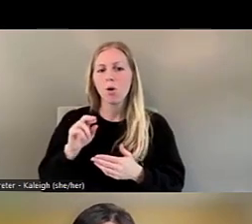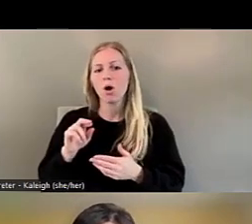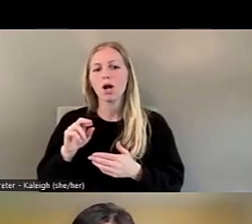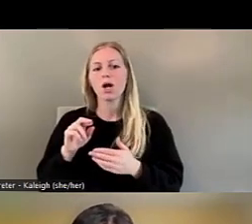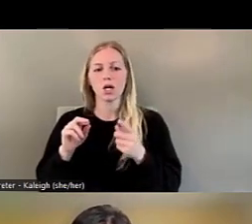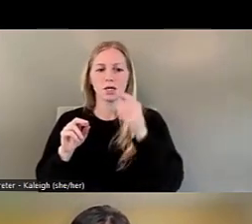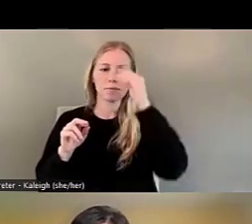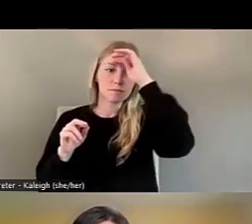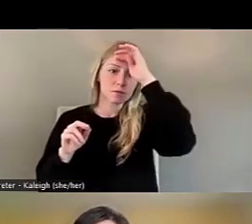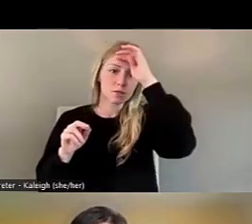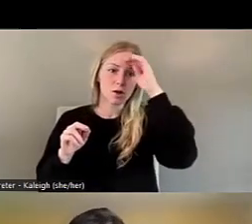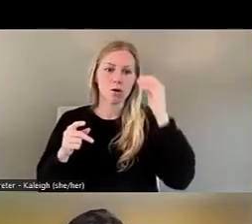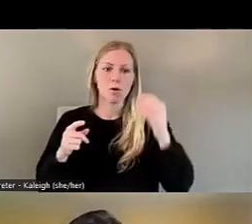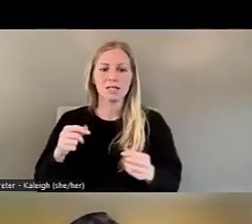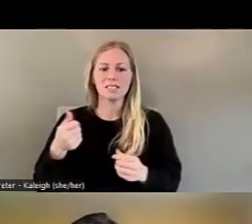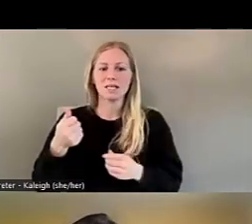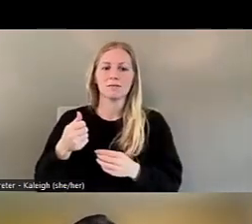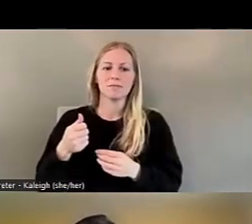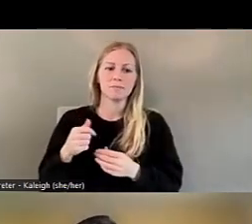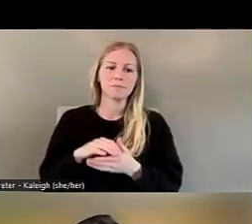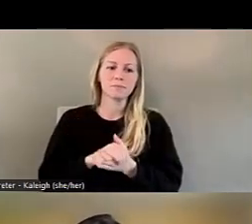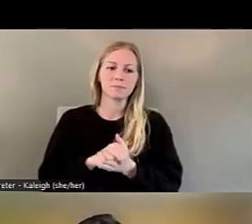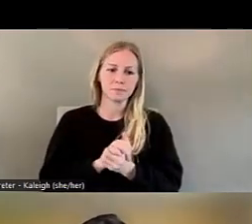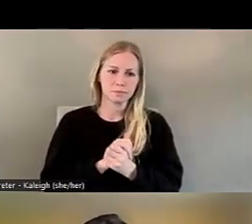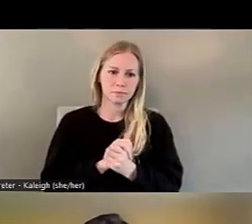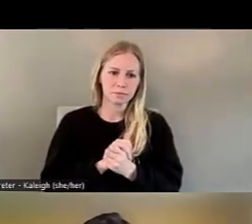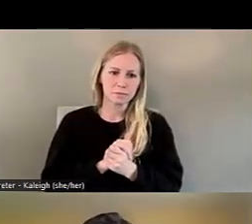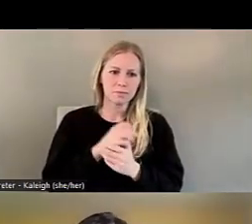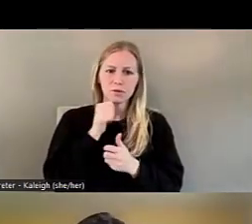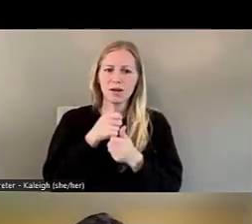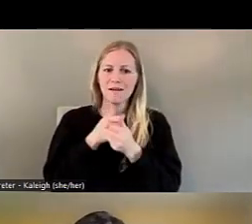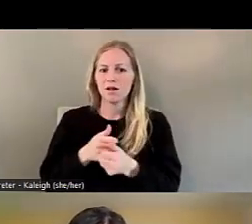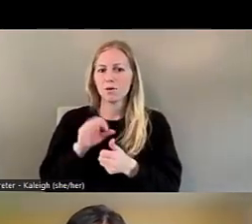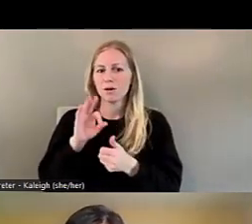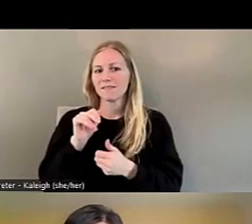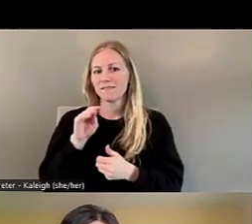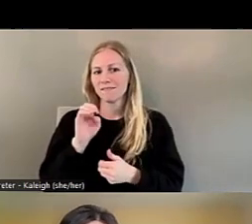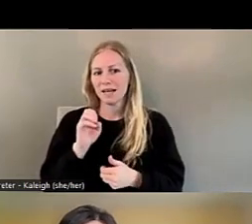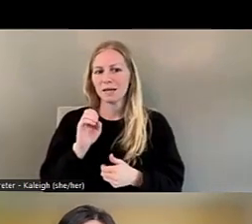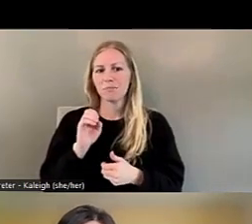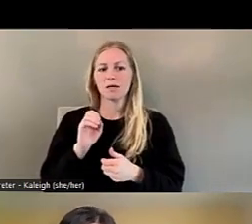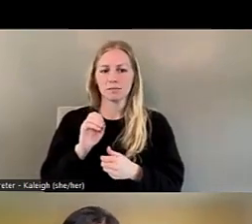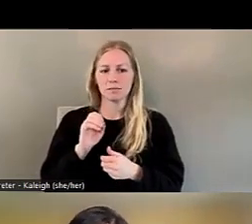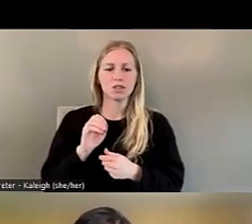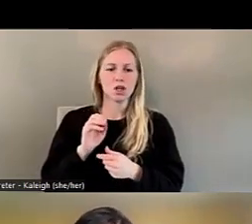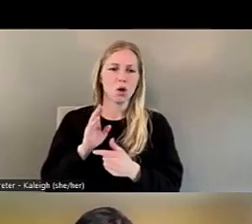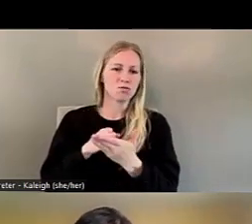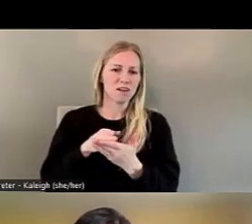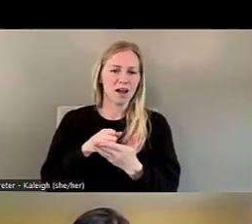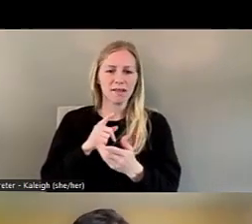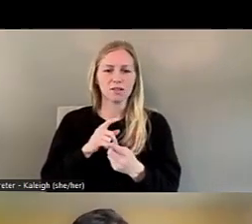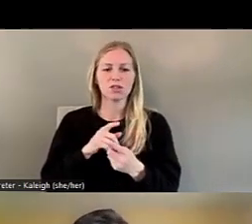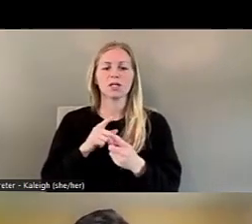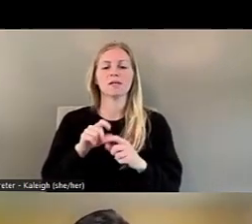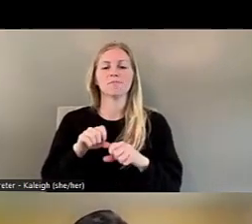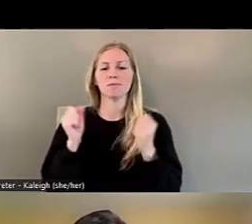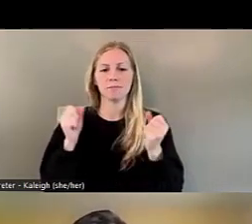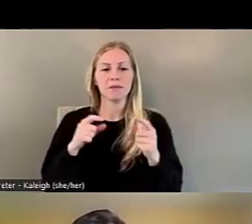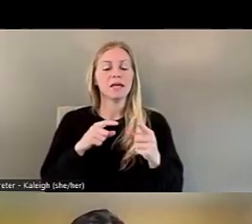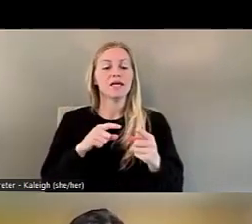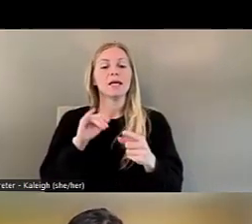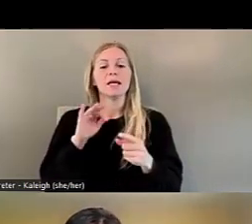Section 504 or Title II. Another example is if a student is repeatedly